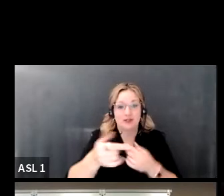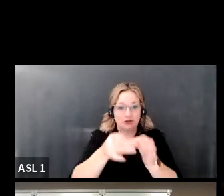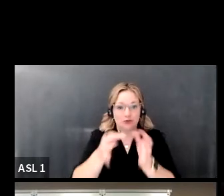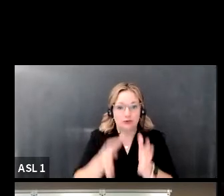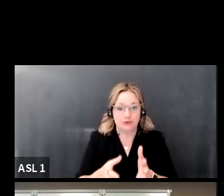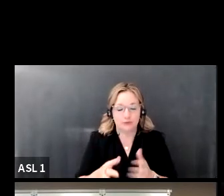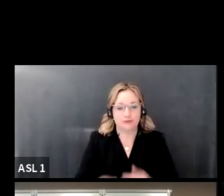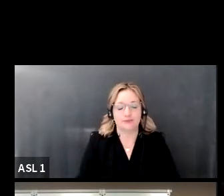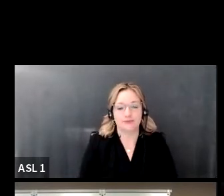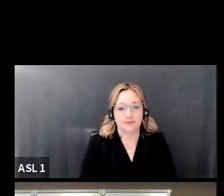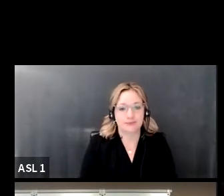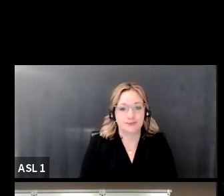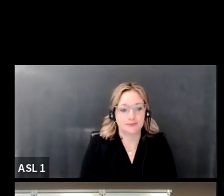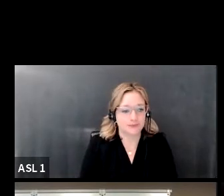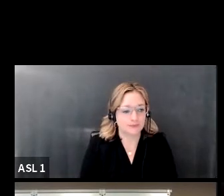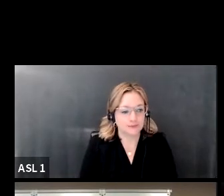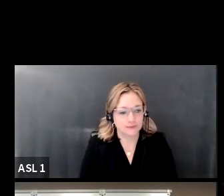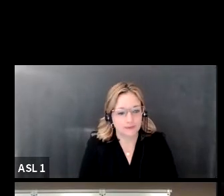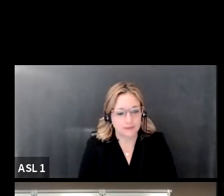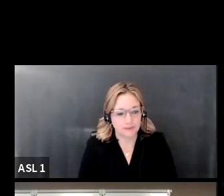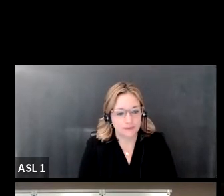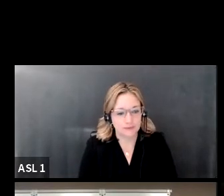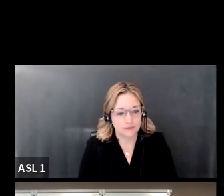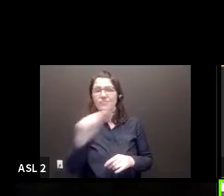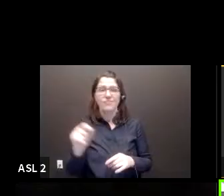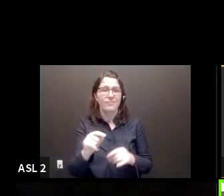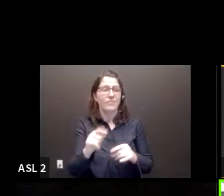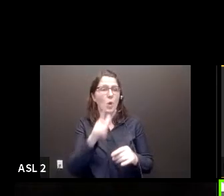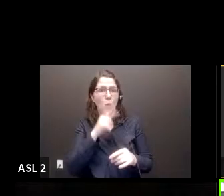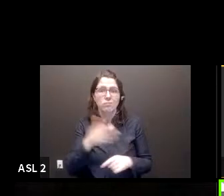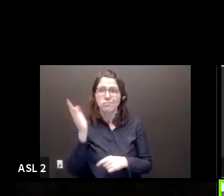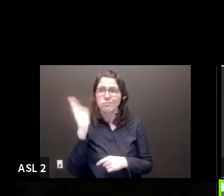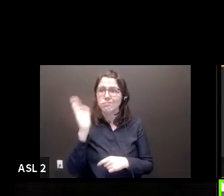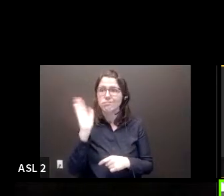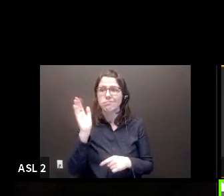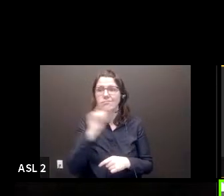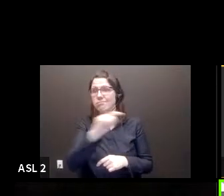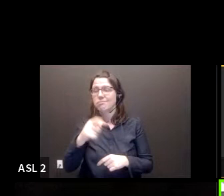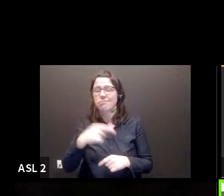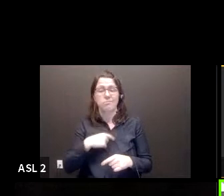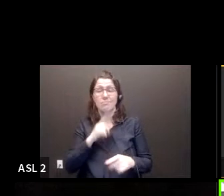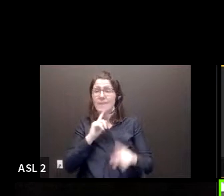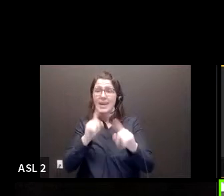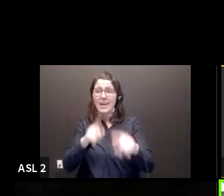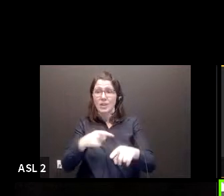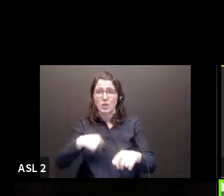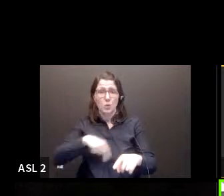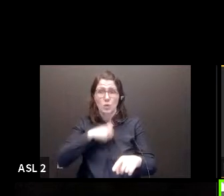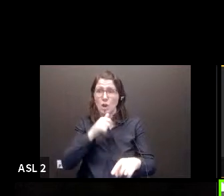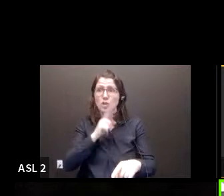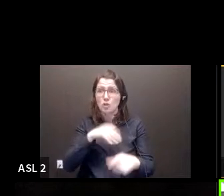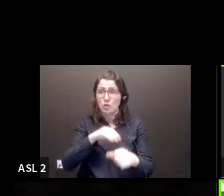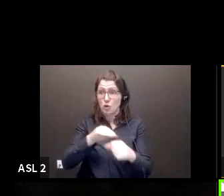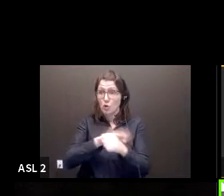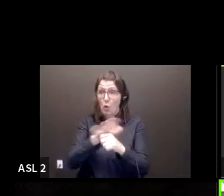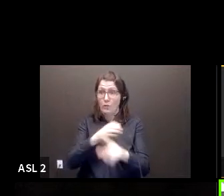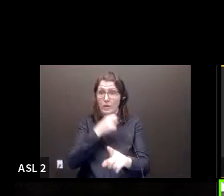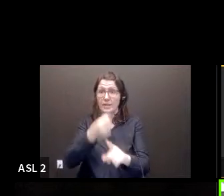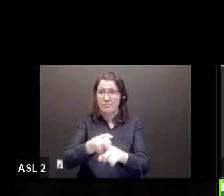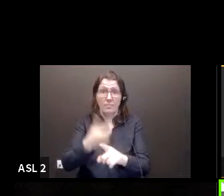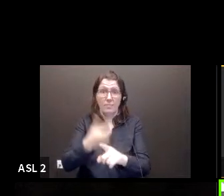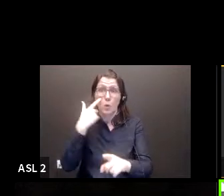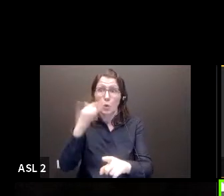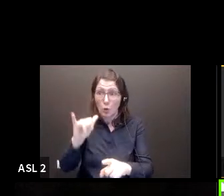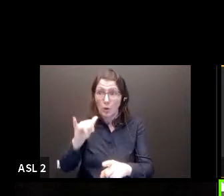don't know the impact of covin i can assume we're going to see a rise in a range of crime and public disorder issues from partner